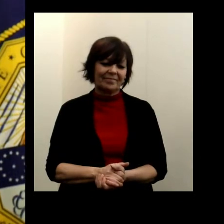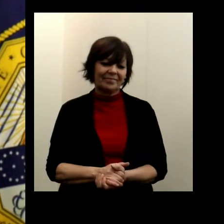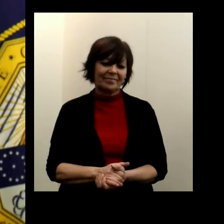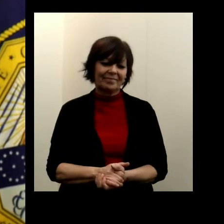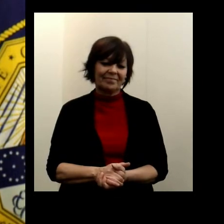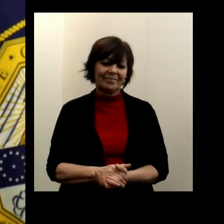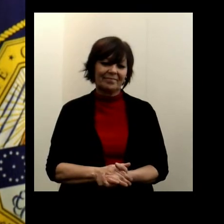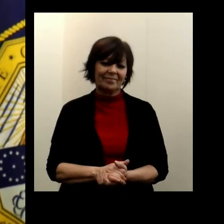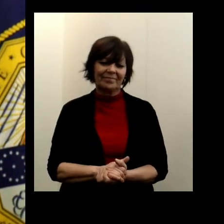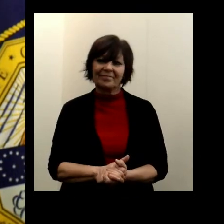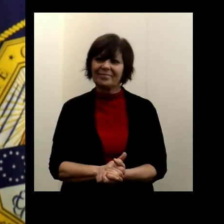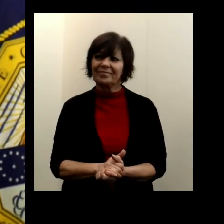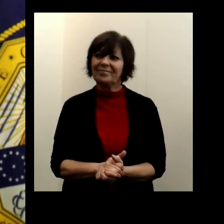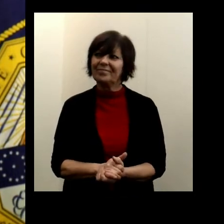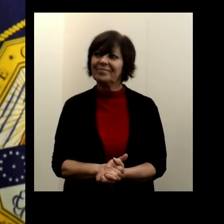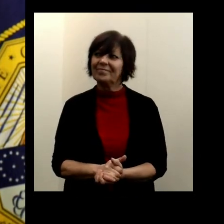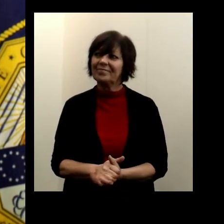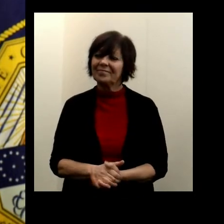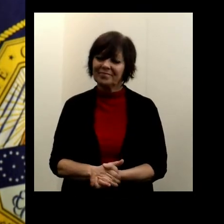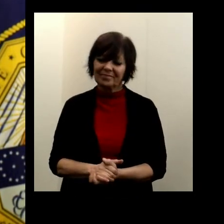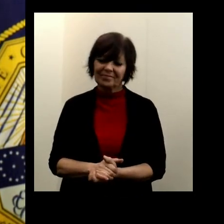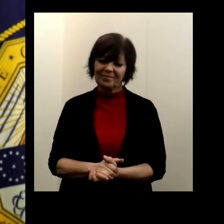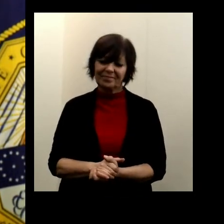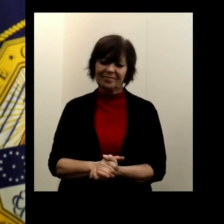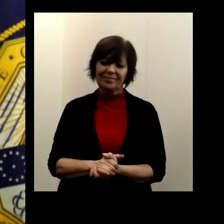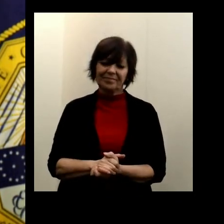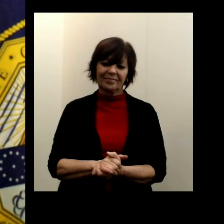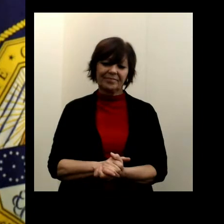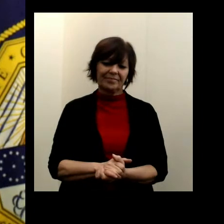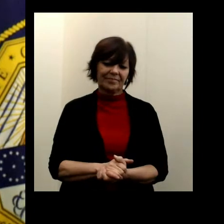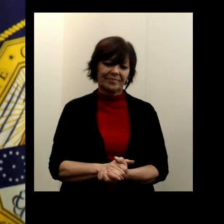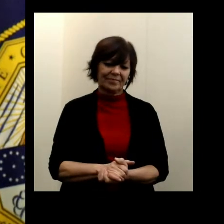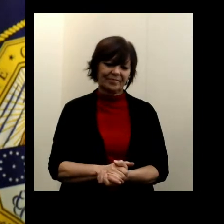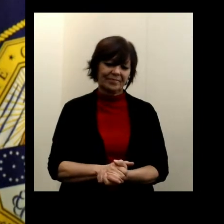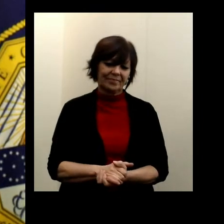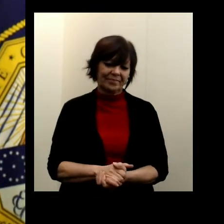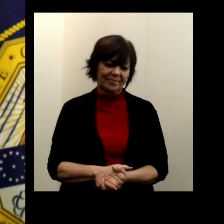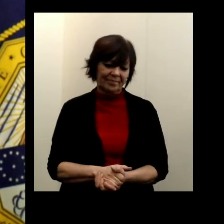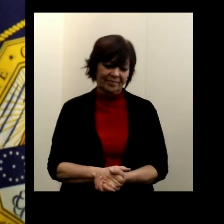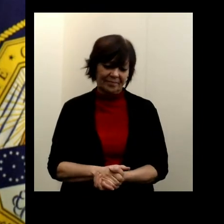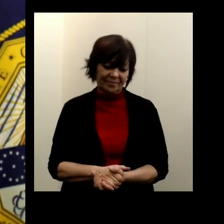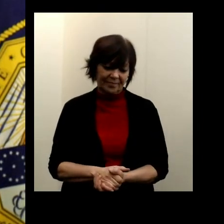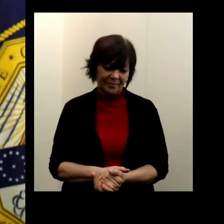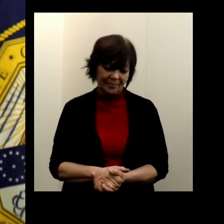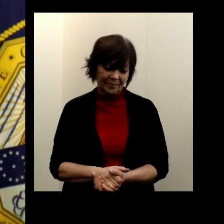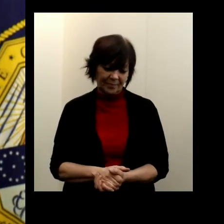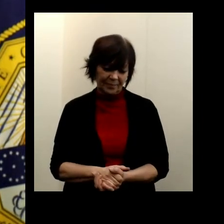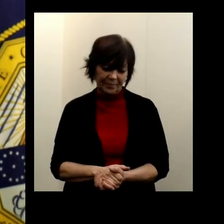Why don't we try to figure out what's going on with you? We'll come back to you. Steve Brown, Channel 2.